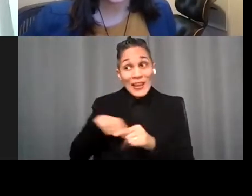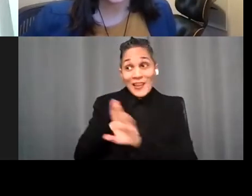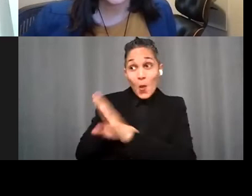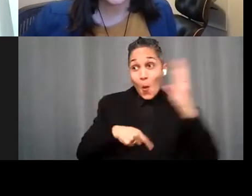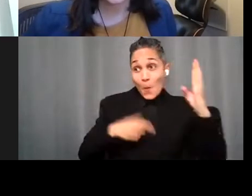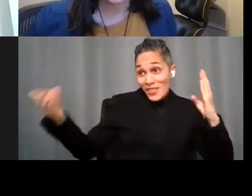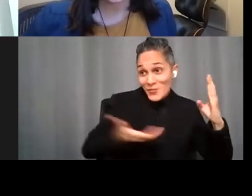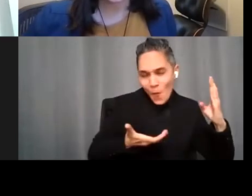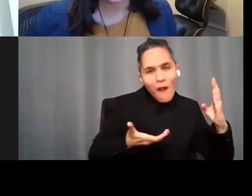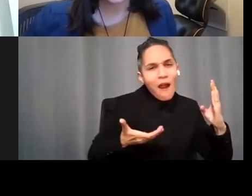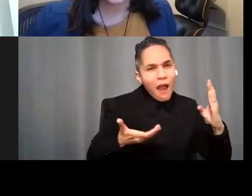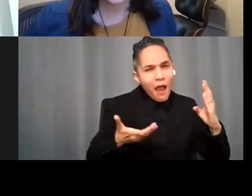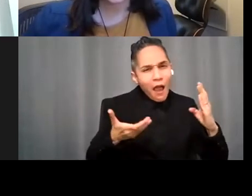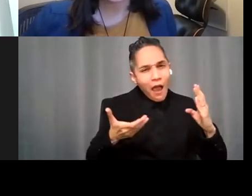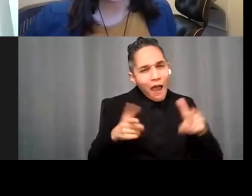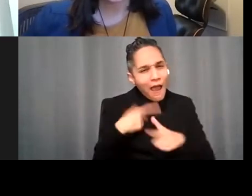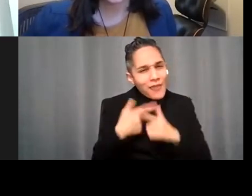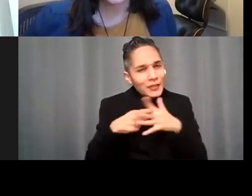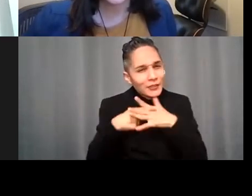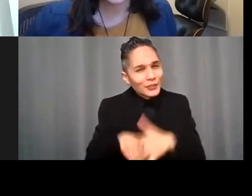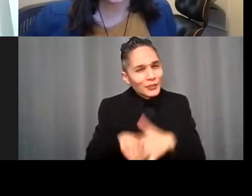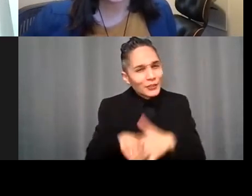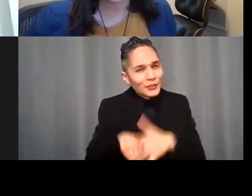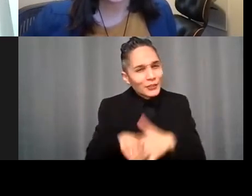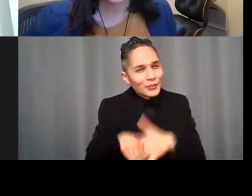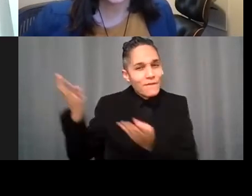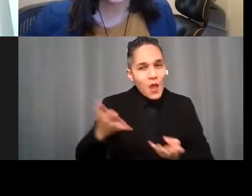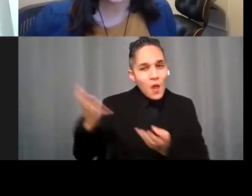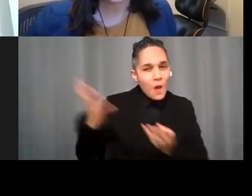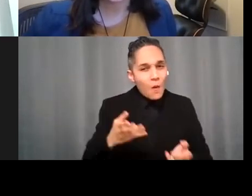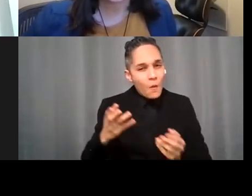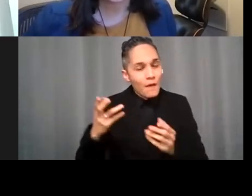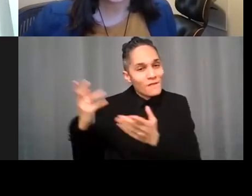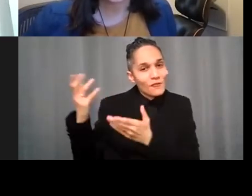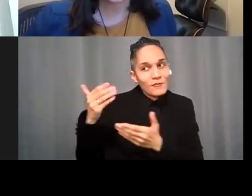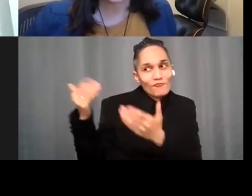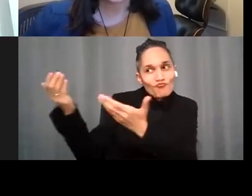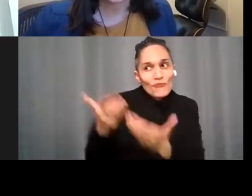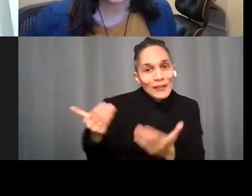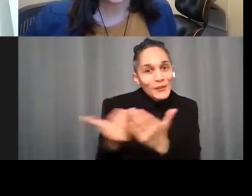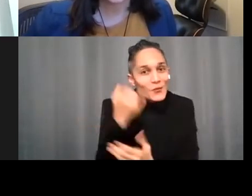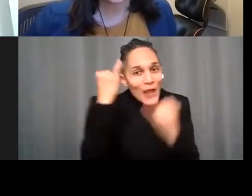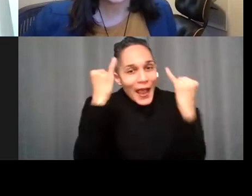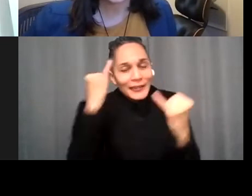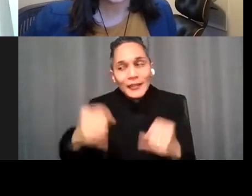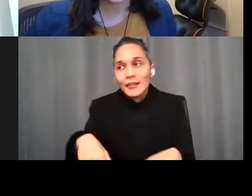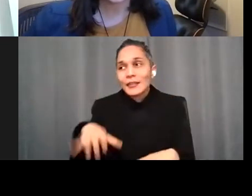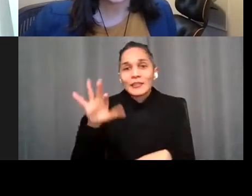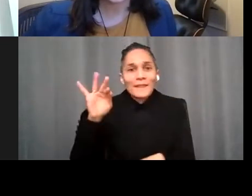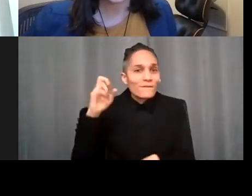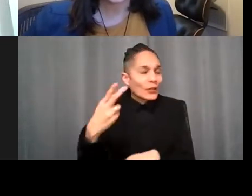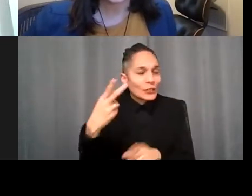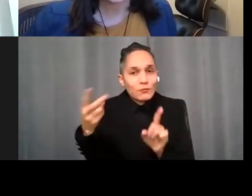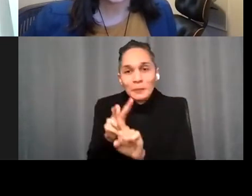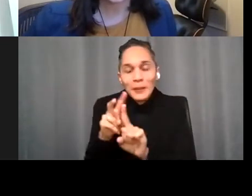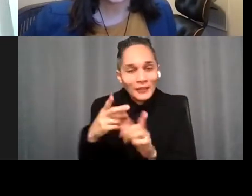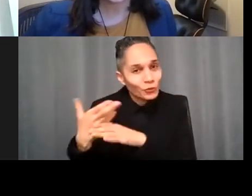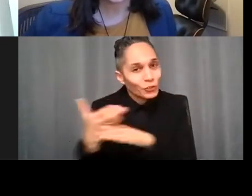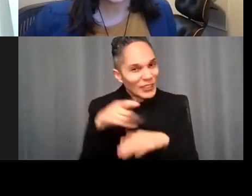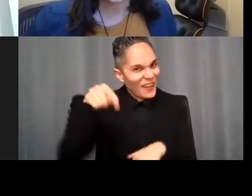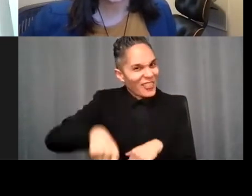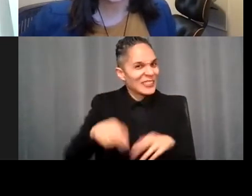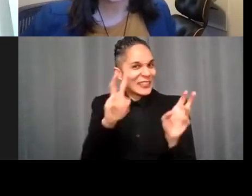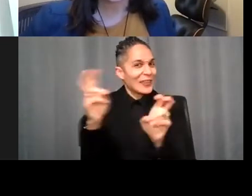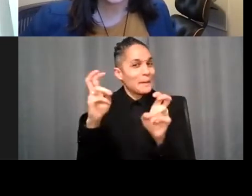creates like this wonderful flow of getting new ideas and fresh perspectives to tell again the theme of our